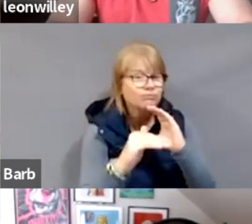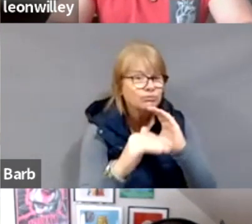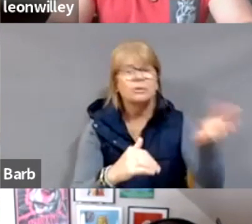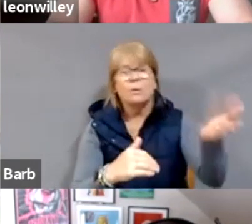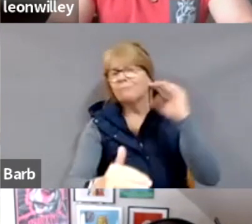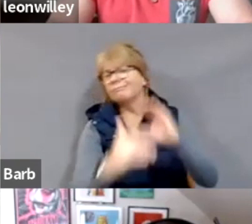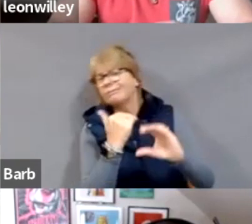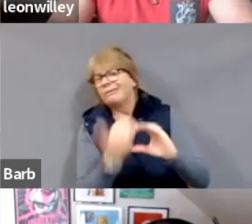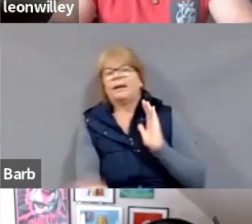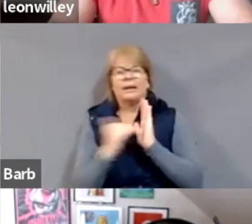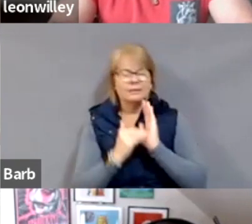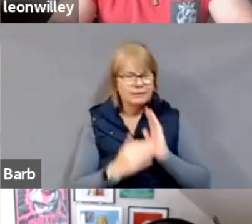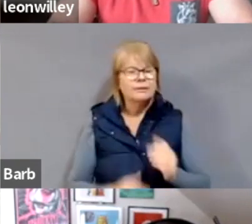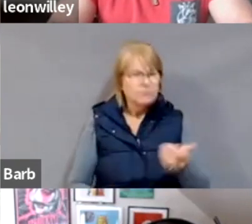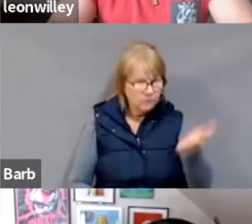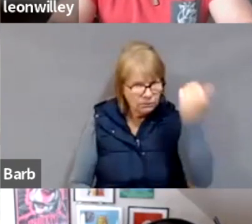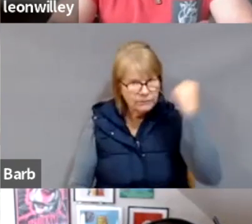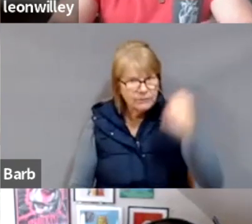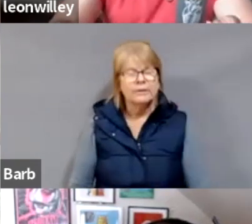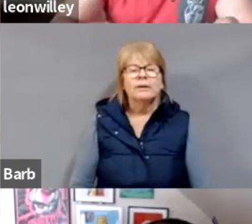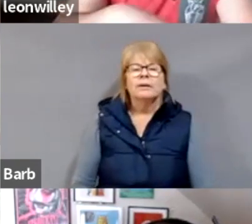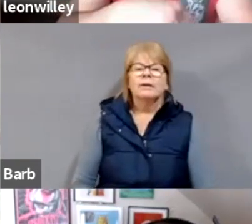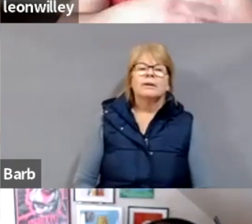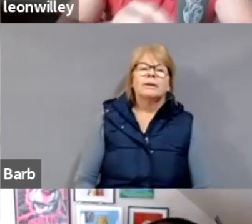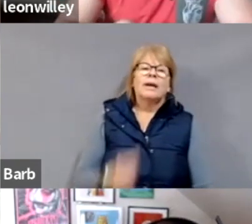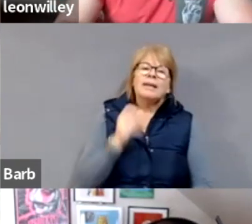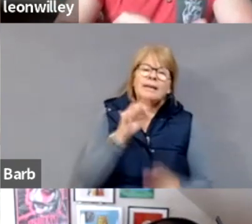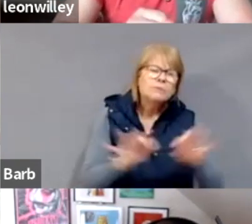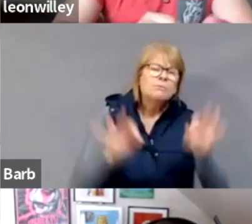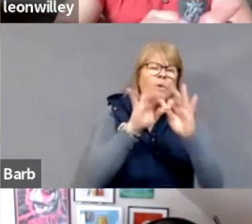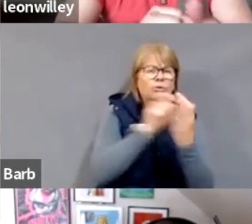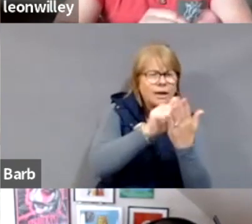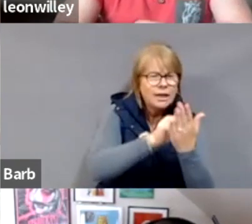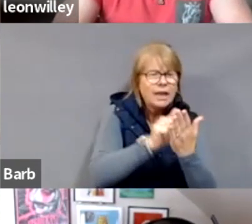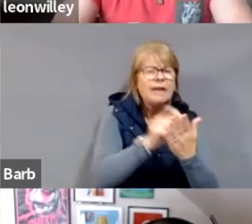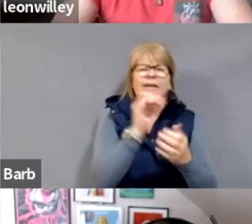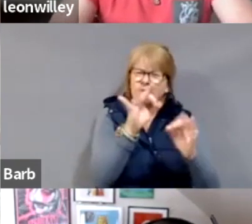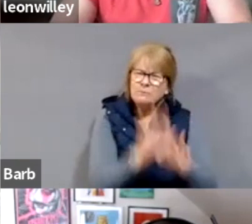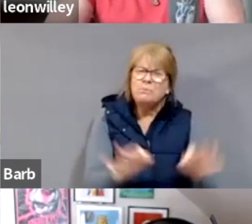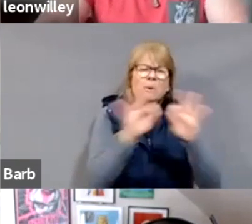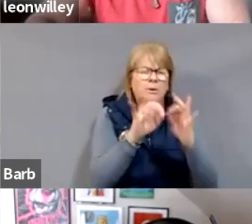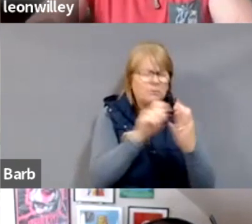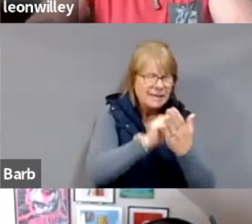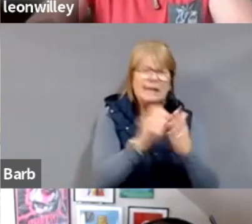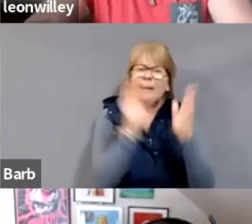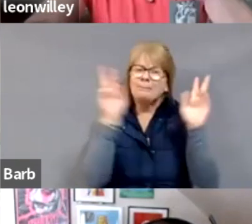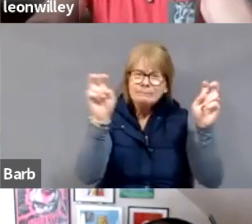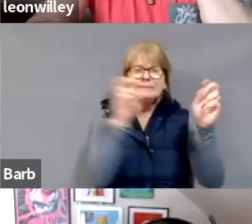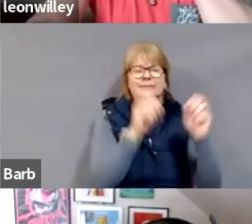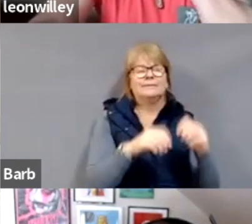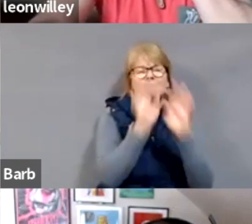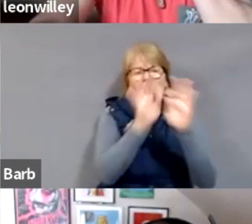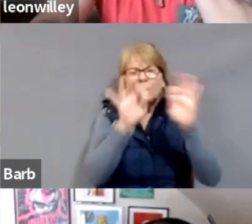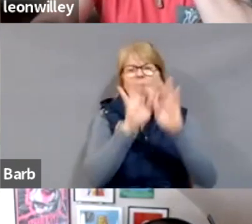probably that's all I'd ask, is like, just, and write again if it's pressing, and just it's registered there. And I think